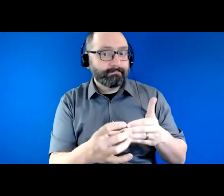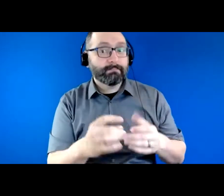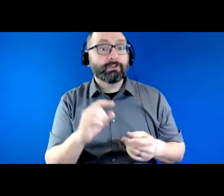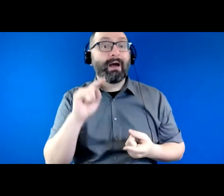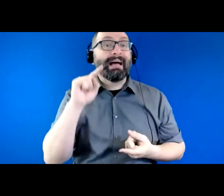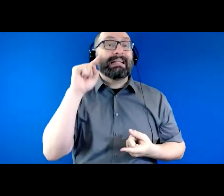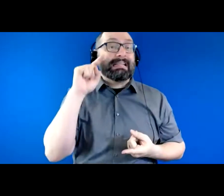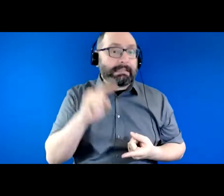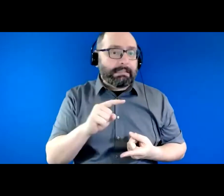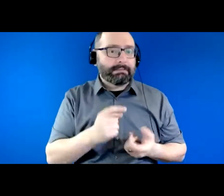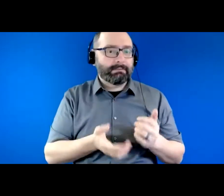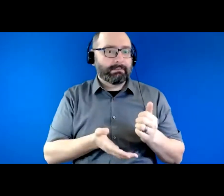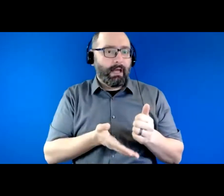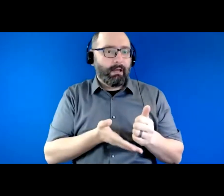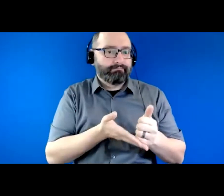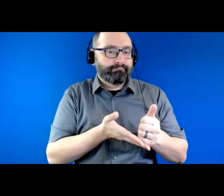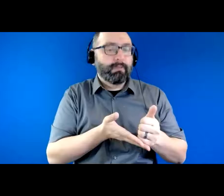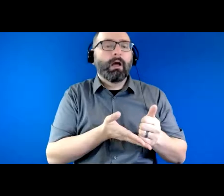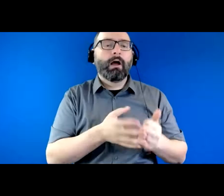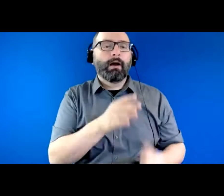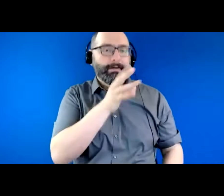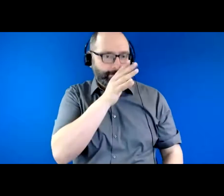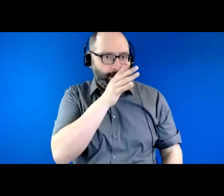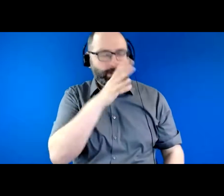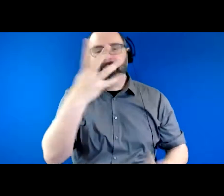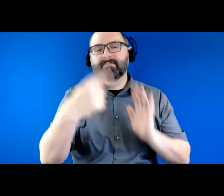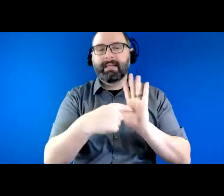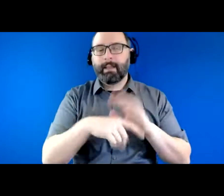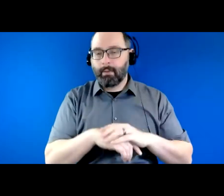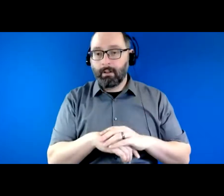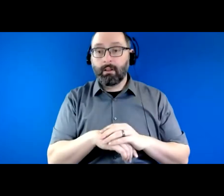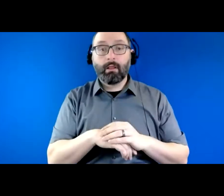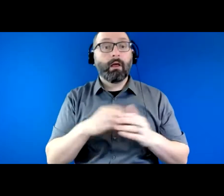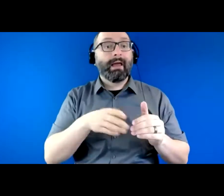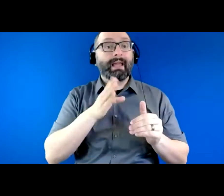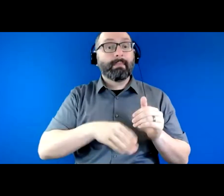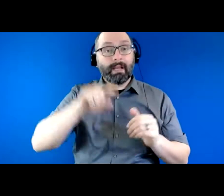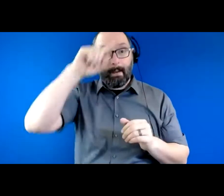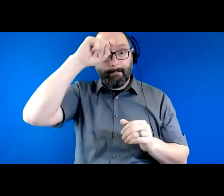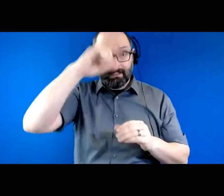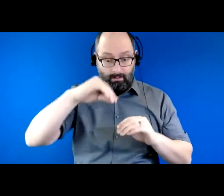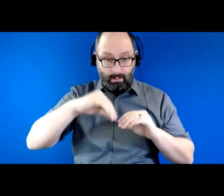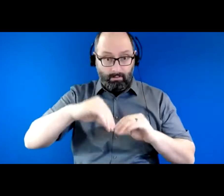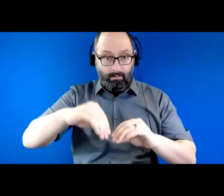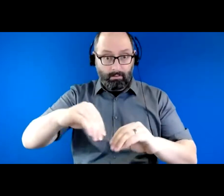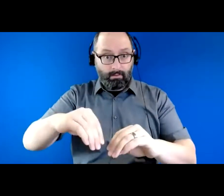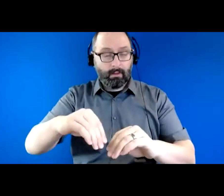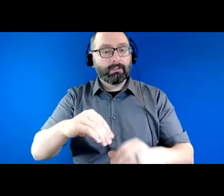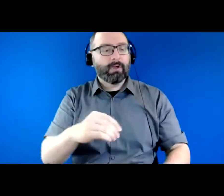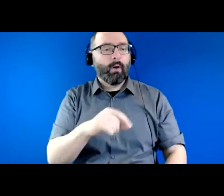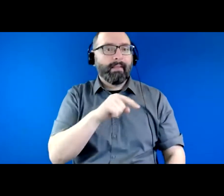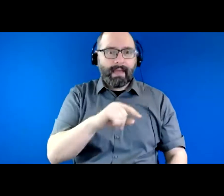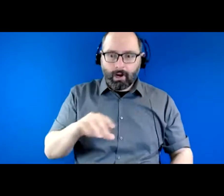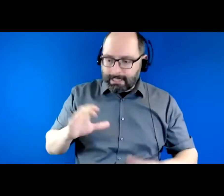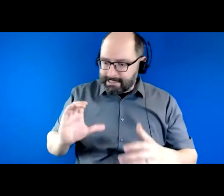of support would be a verbal cue. So let's use the example of completing a puzzle. They're completing the puzzle, they're looking